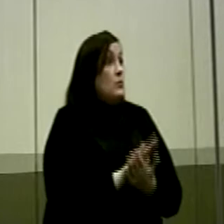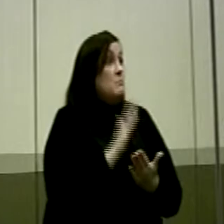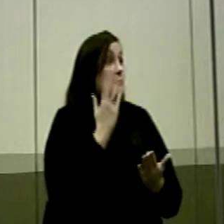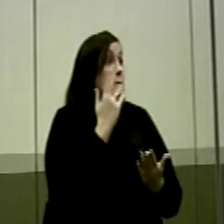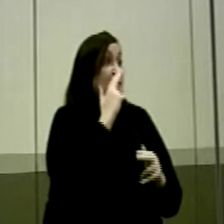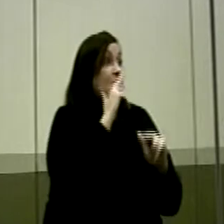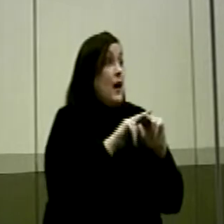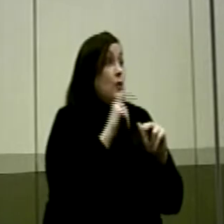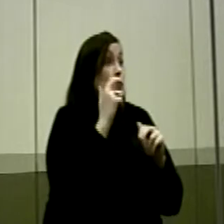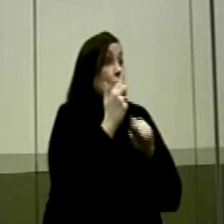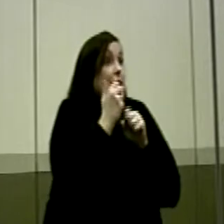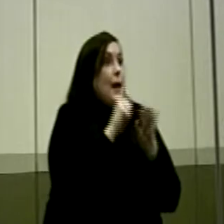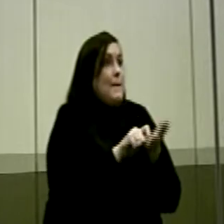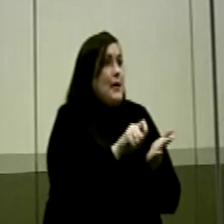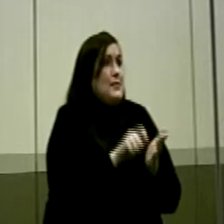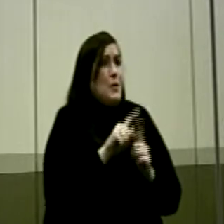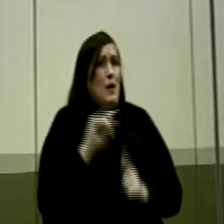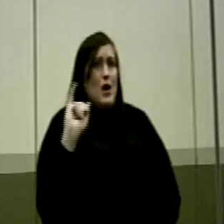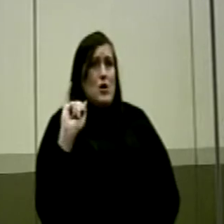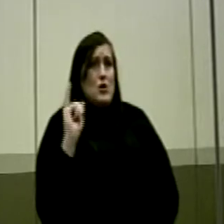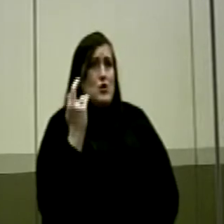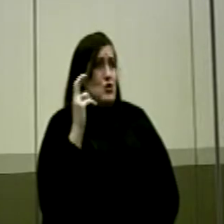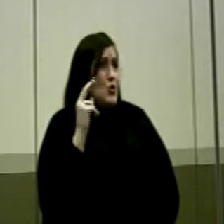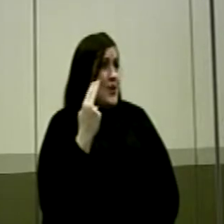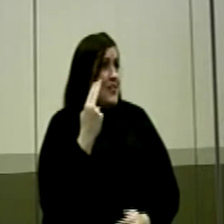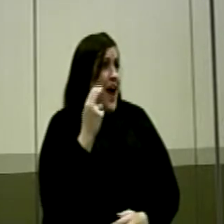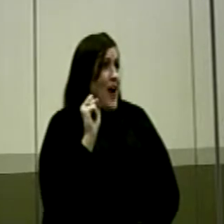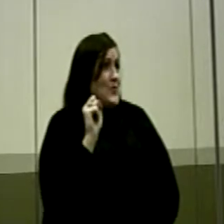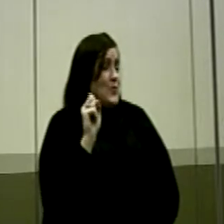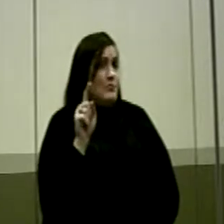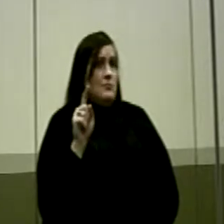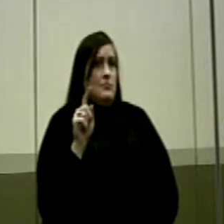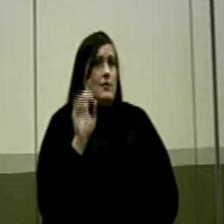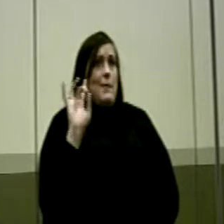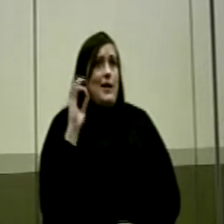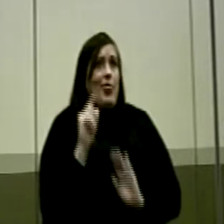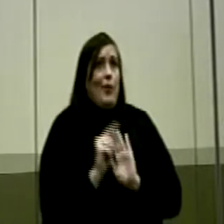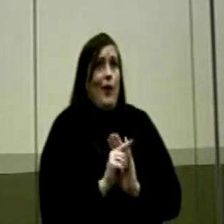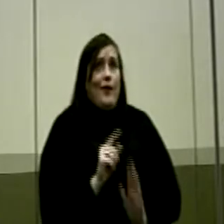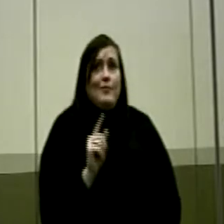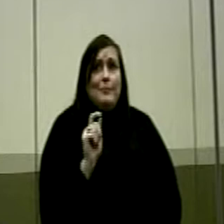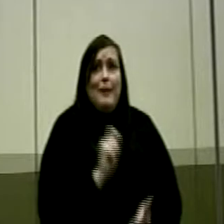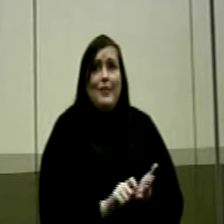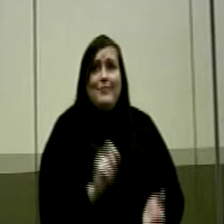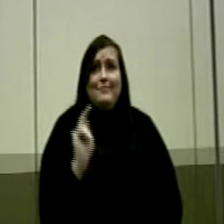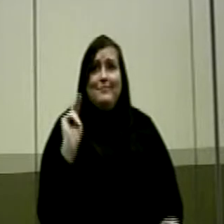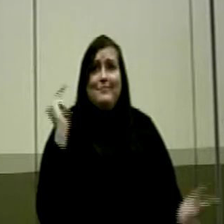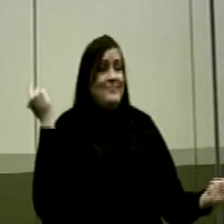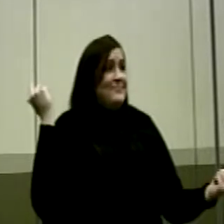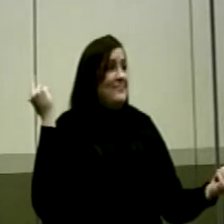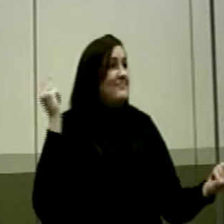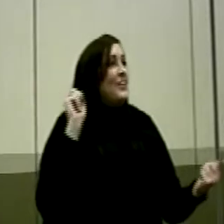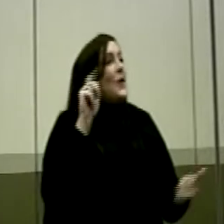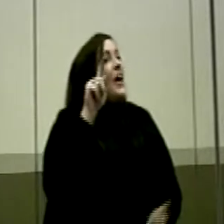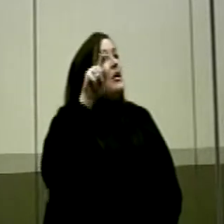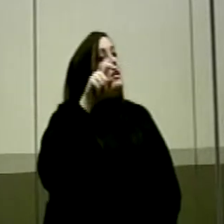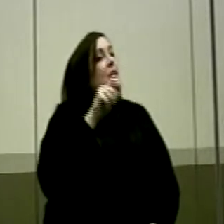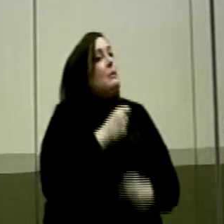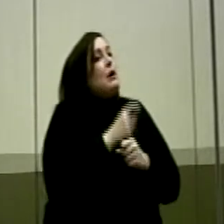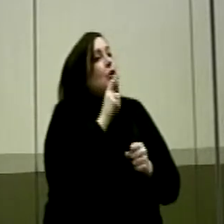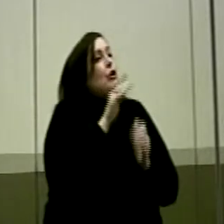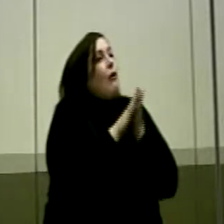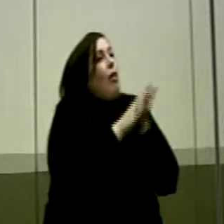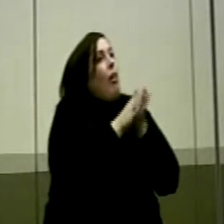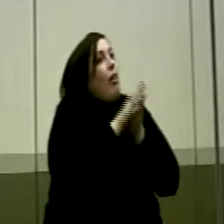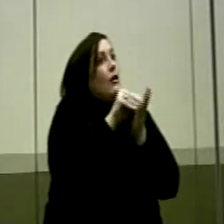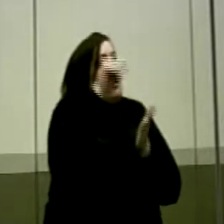but I teach junior high, kids these days would be like, why do I have to pay attention for a pencil? You have to make sure it's motivating to that